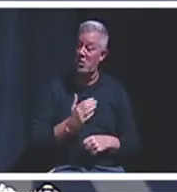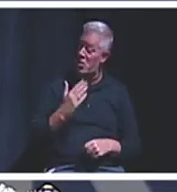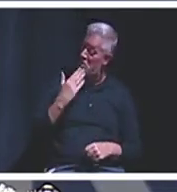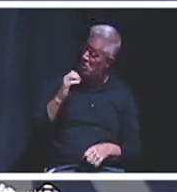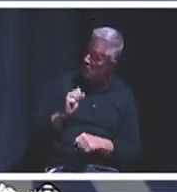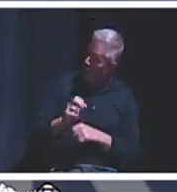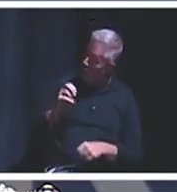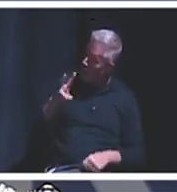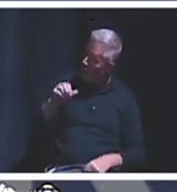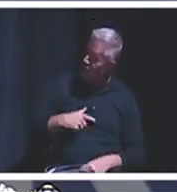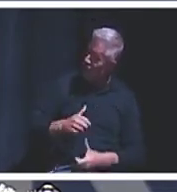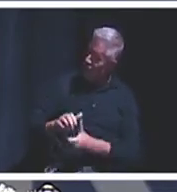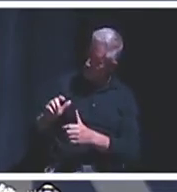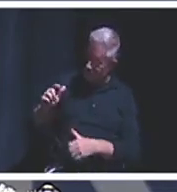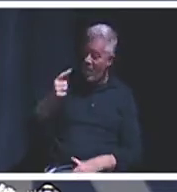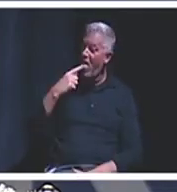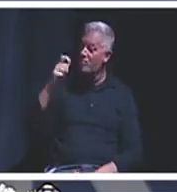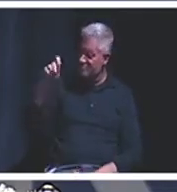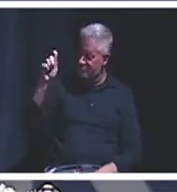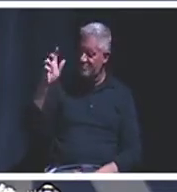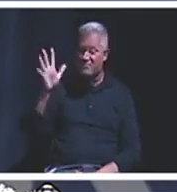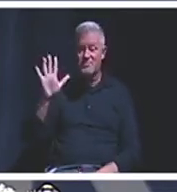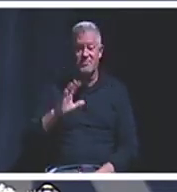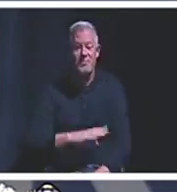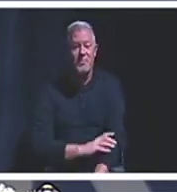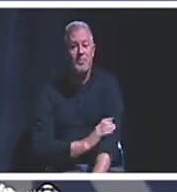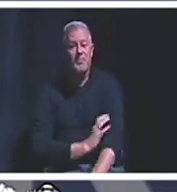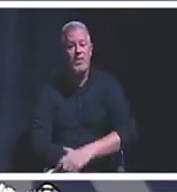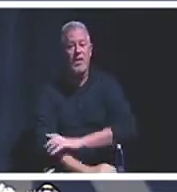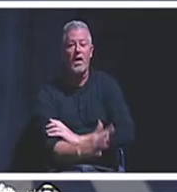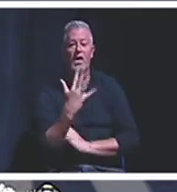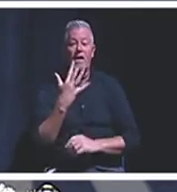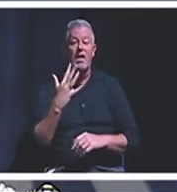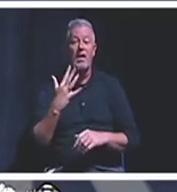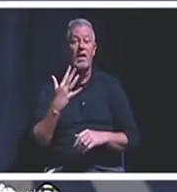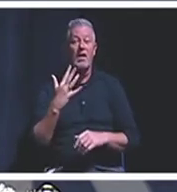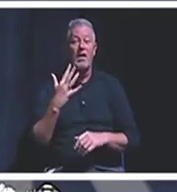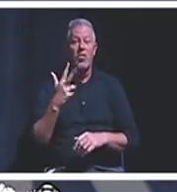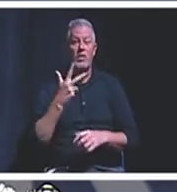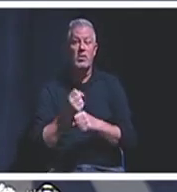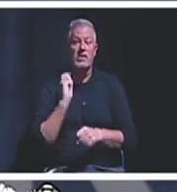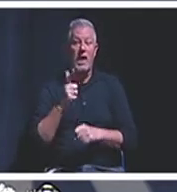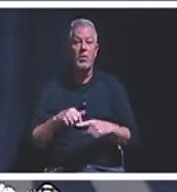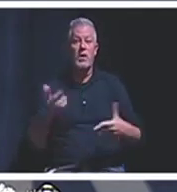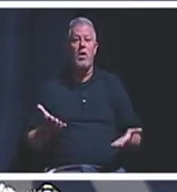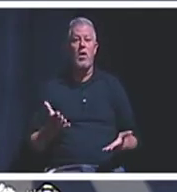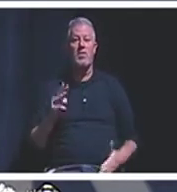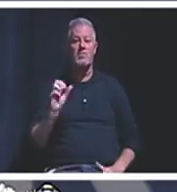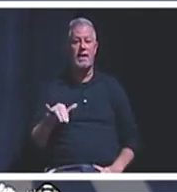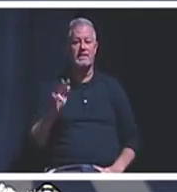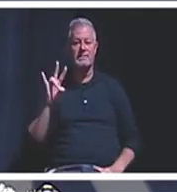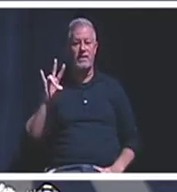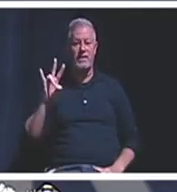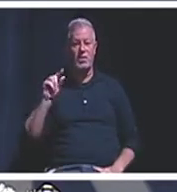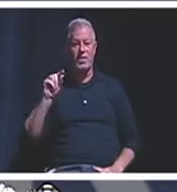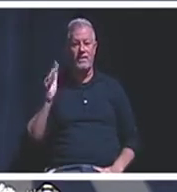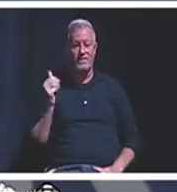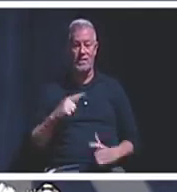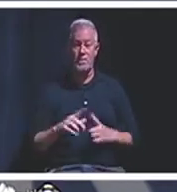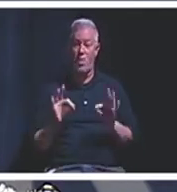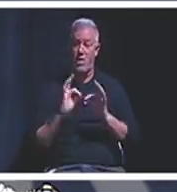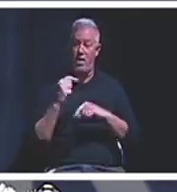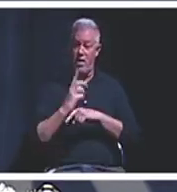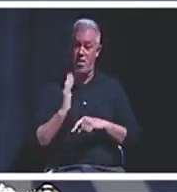played. Now fast forward 3 years later, we're here, May 7th, 2015. Today marks a very important day in our